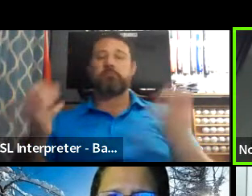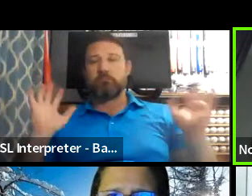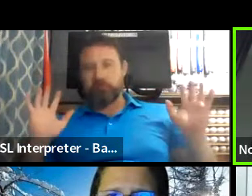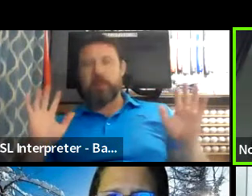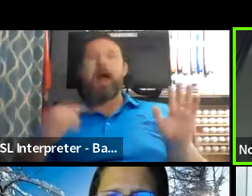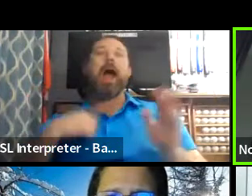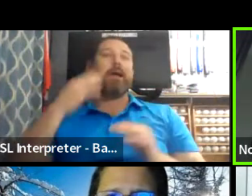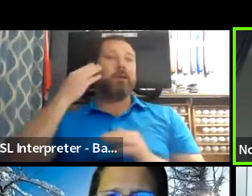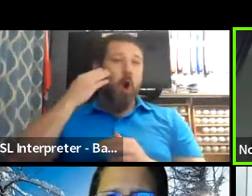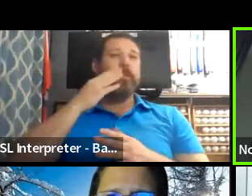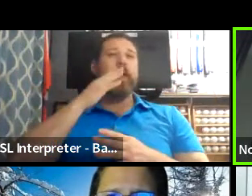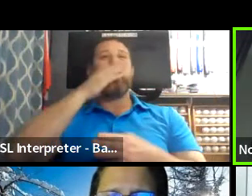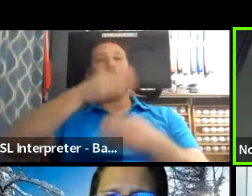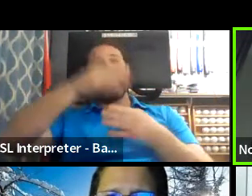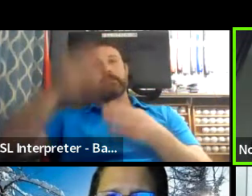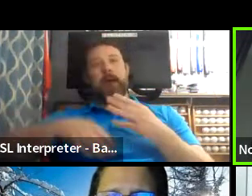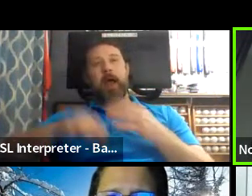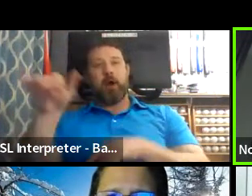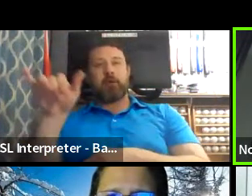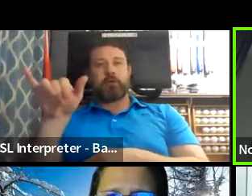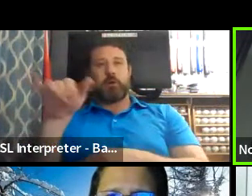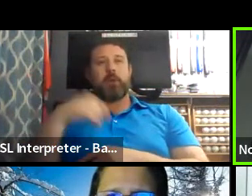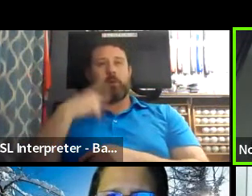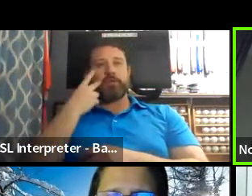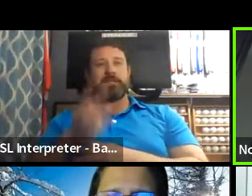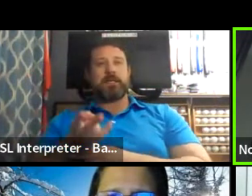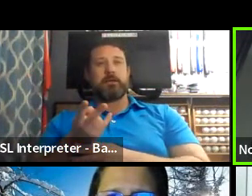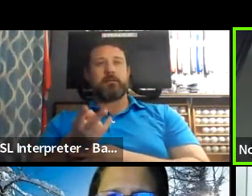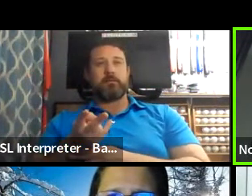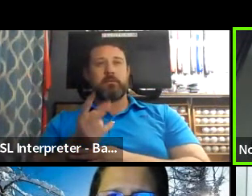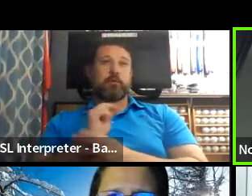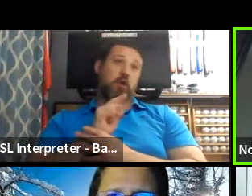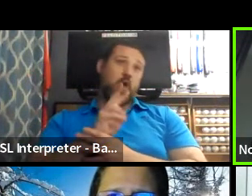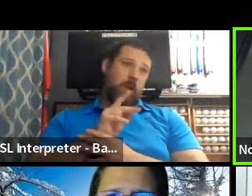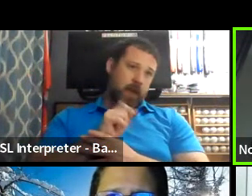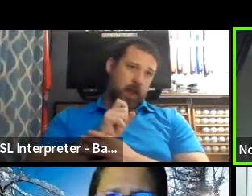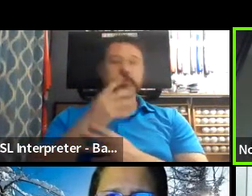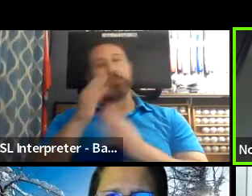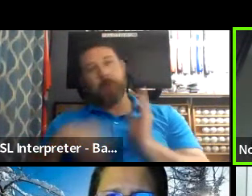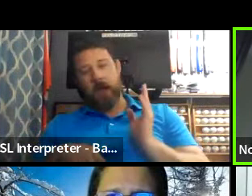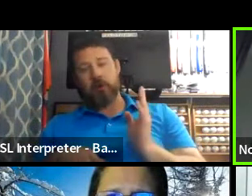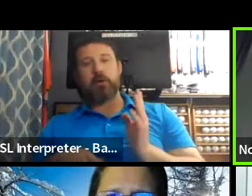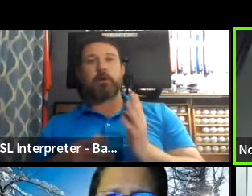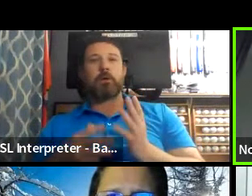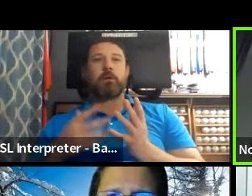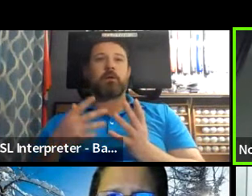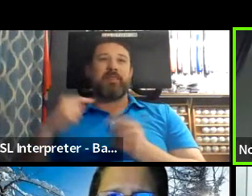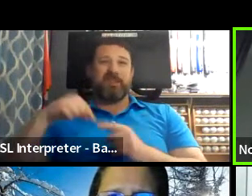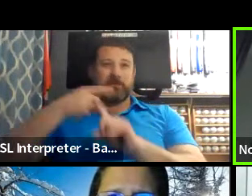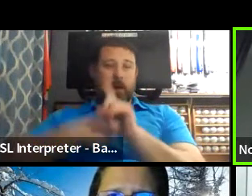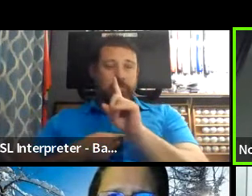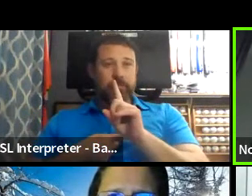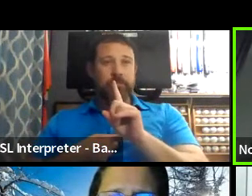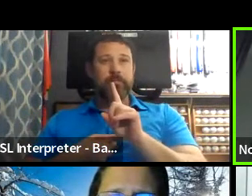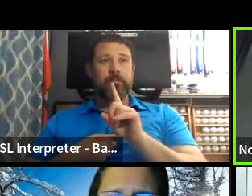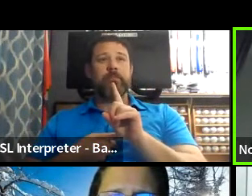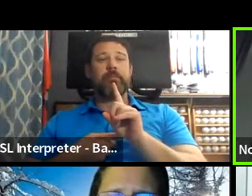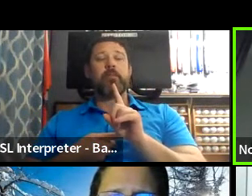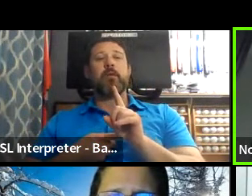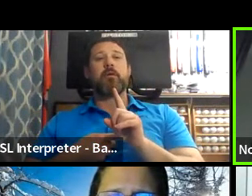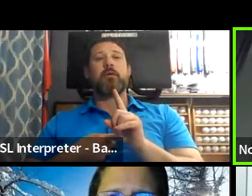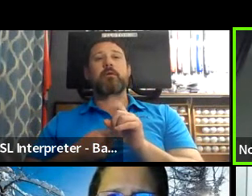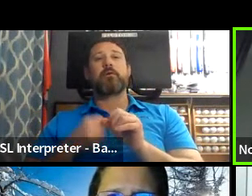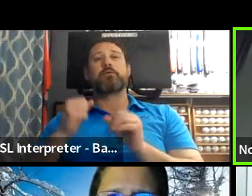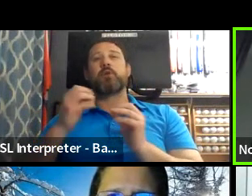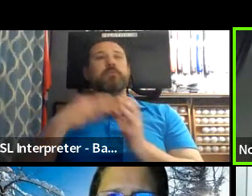things are going to expire too, and we're seeing a lot of that. And I know like Novavax is all expiring, I think this month, and so I'm